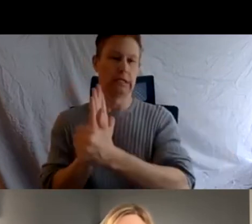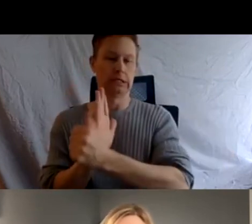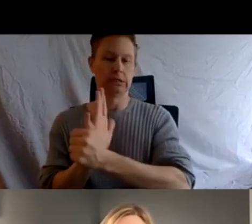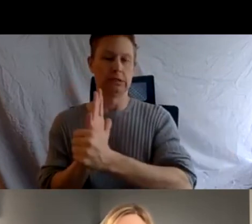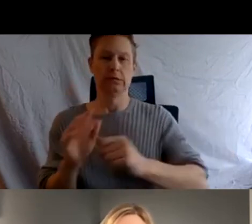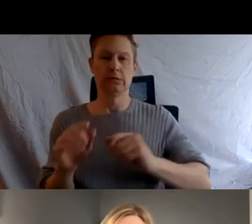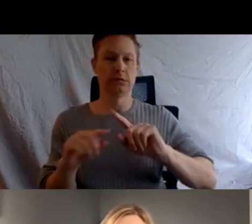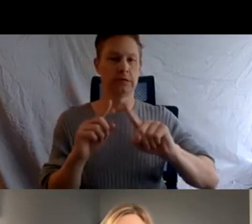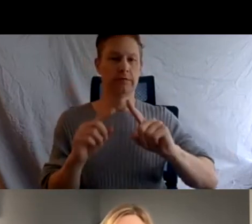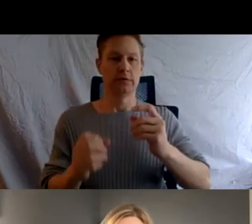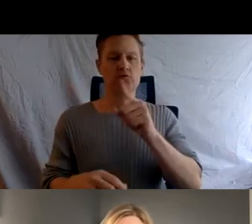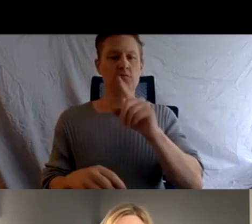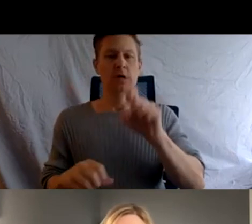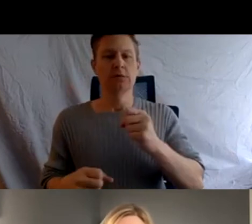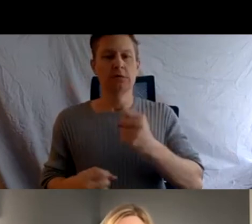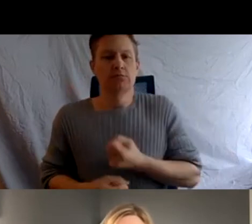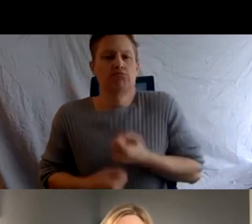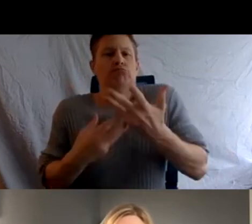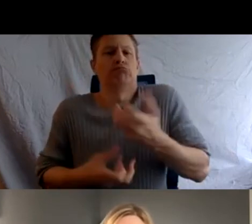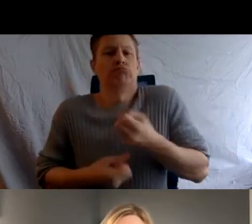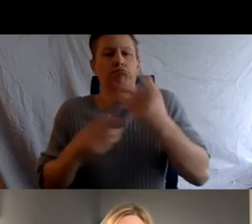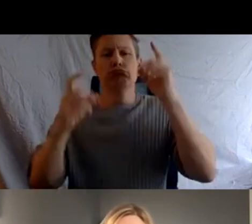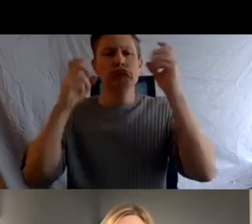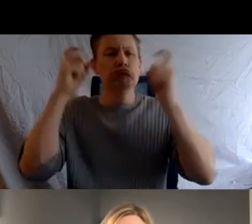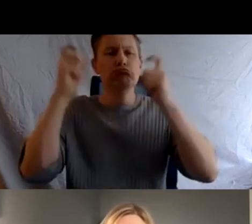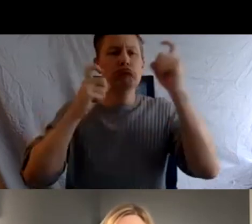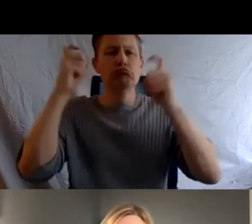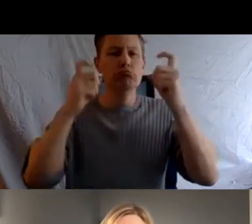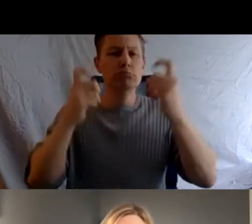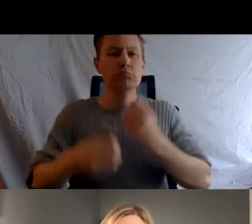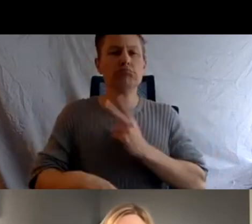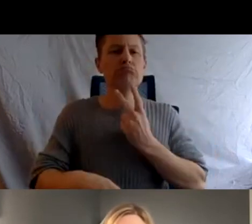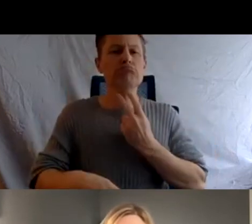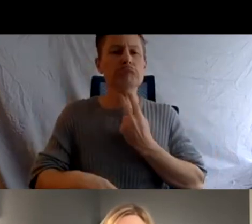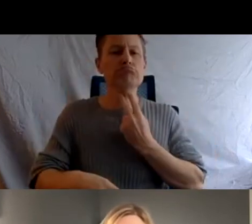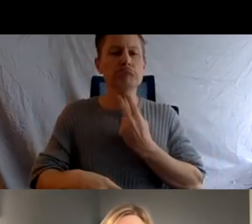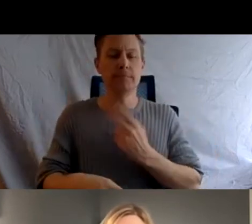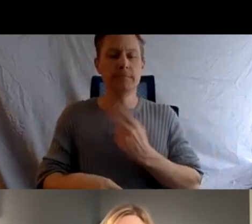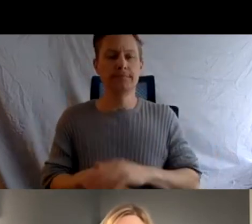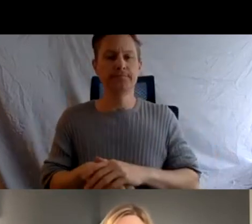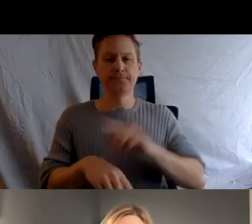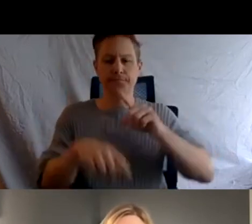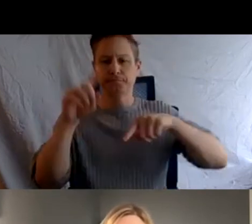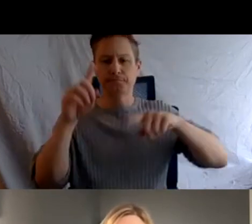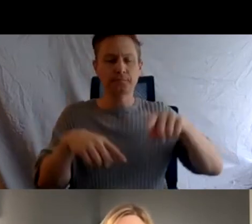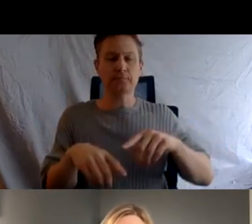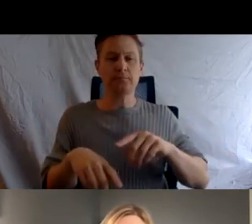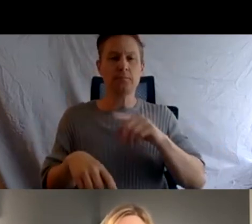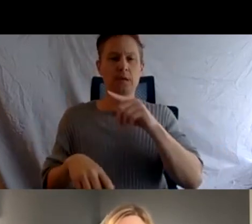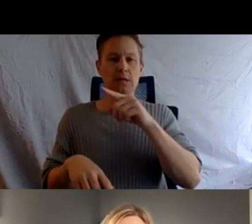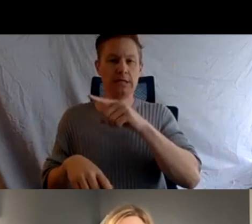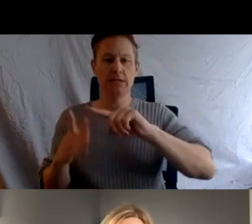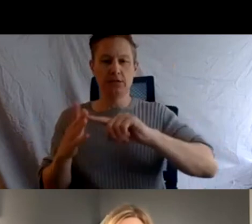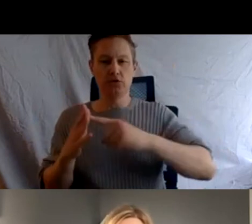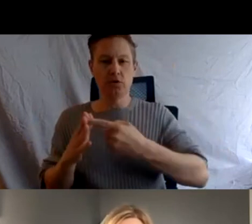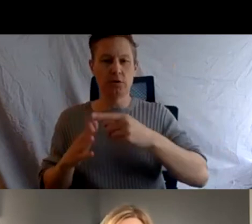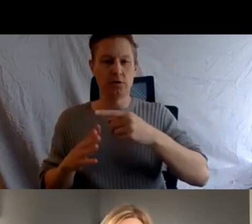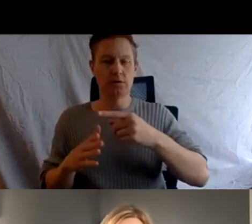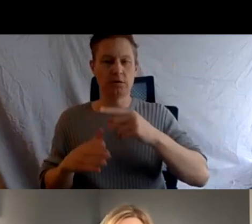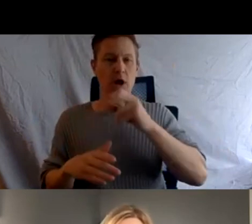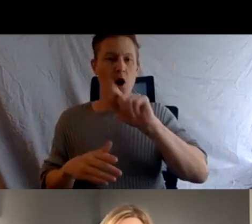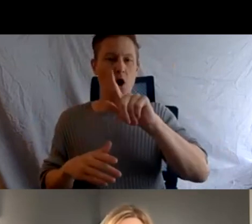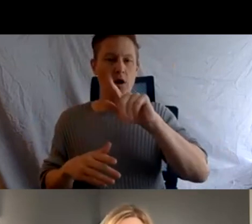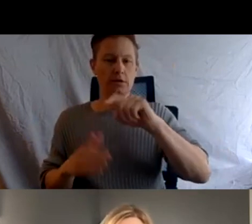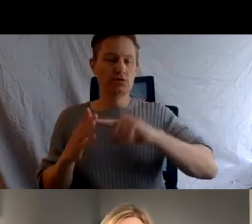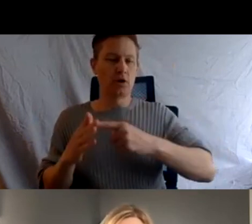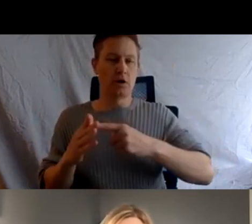expressive. And Hartley really started from scratch and learned to do it. And I mean,